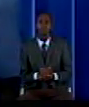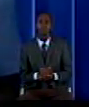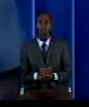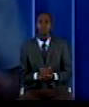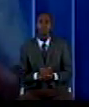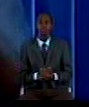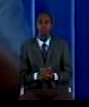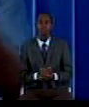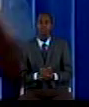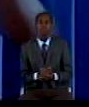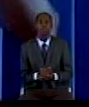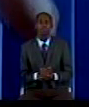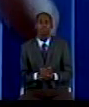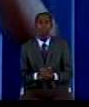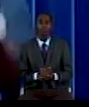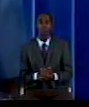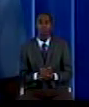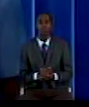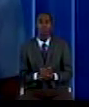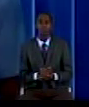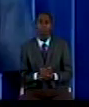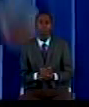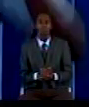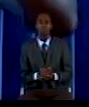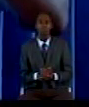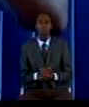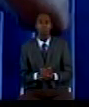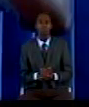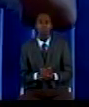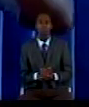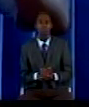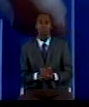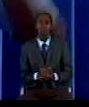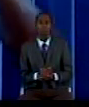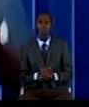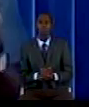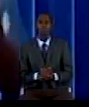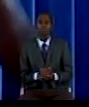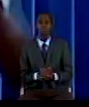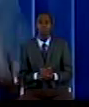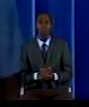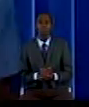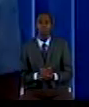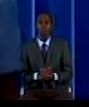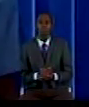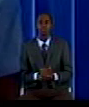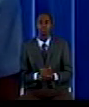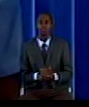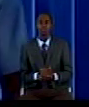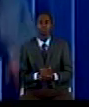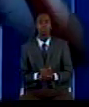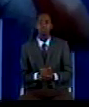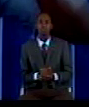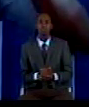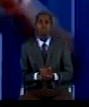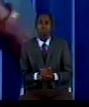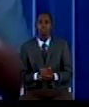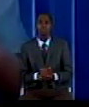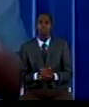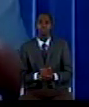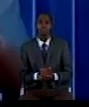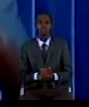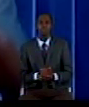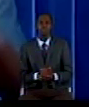addu'a sai ta ce baba ka sa hannu a idon ka in ka sa ido inda waje ki damuwa ka sa hannu a waje baba ya sa